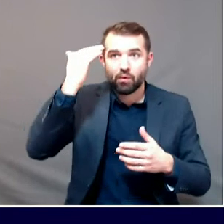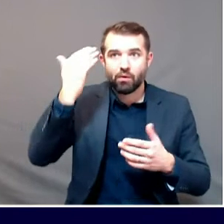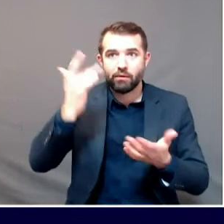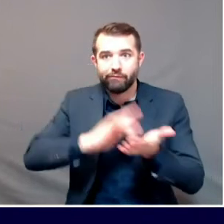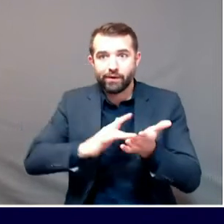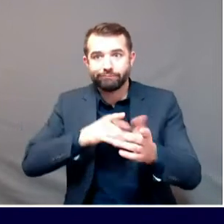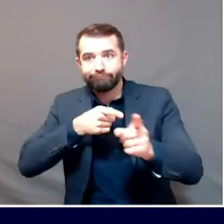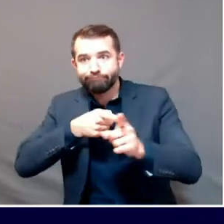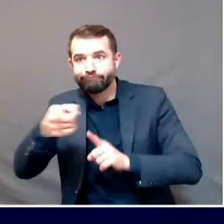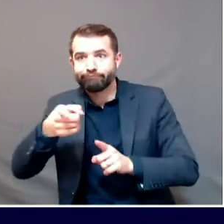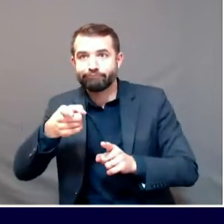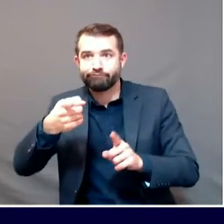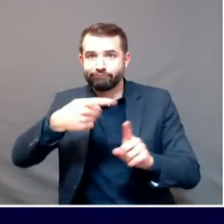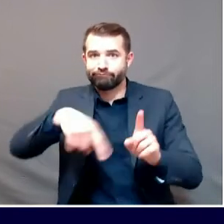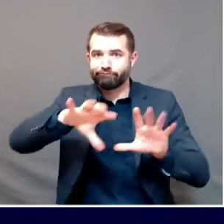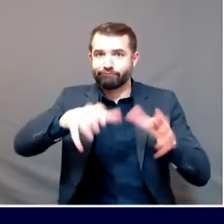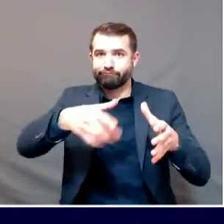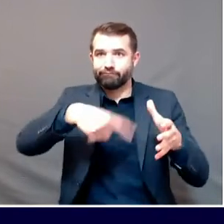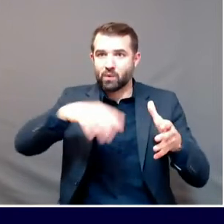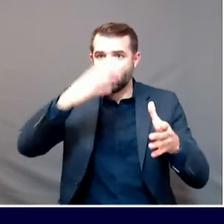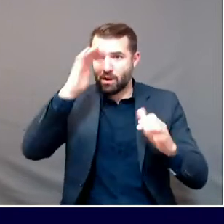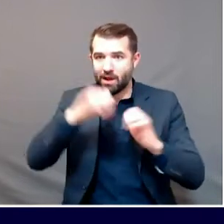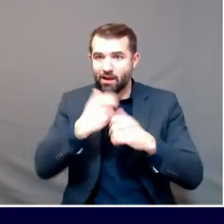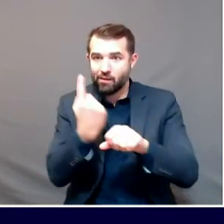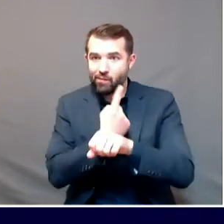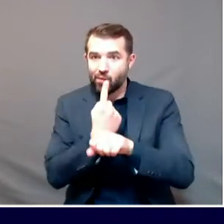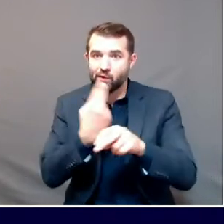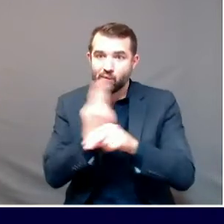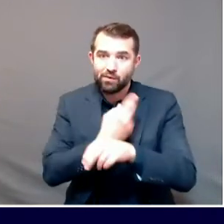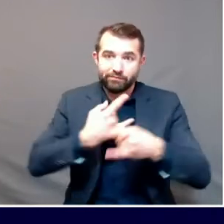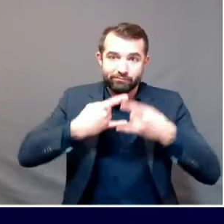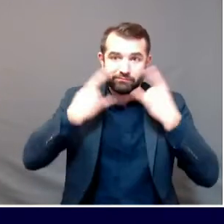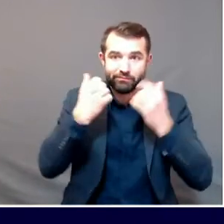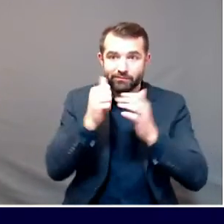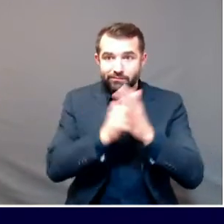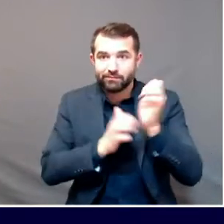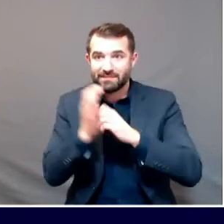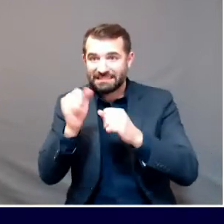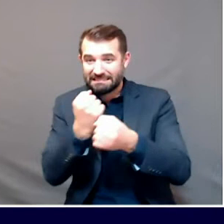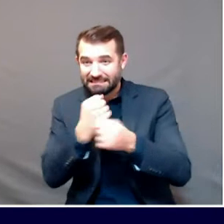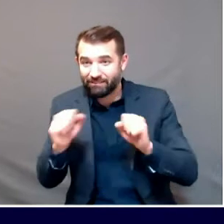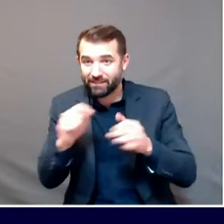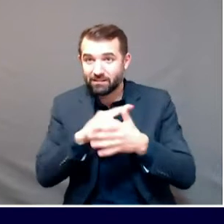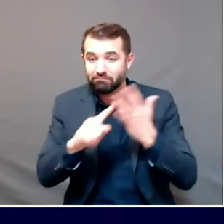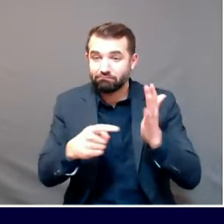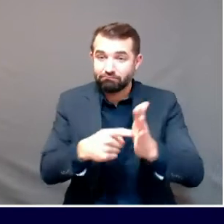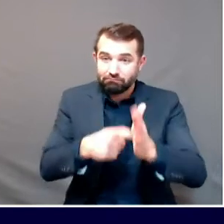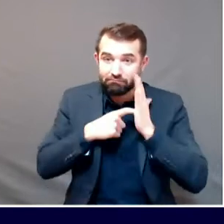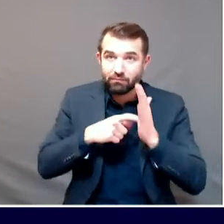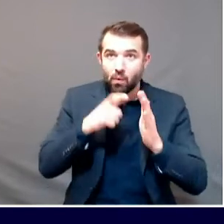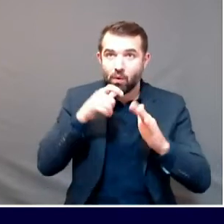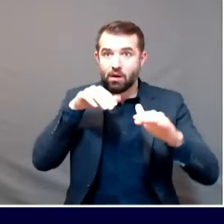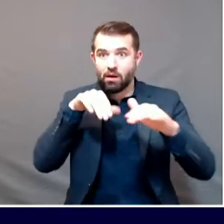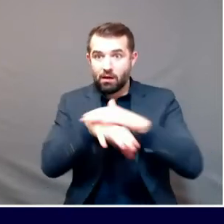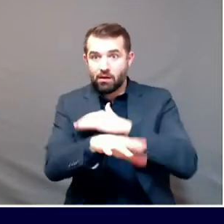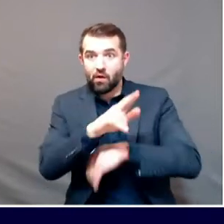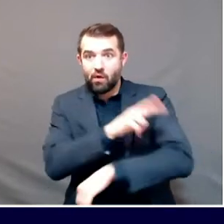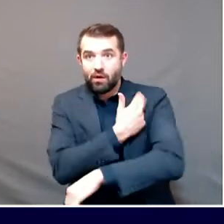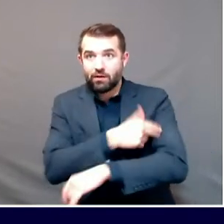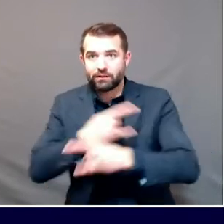know how to use these things and know how to be safe and are requiring people to come in with masks and people to take their